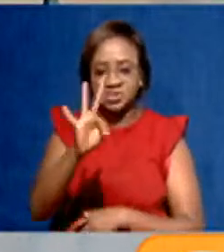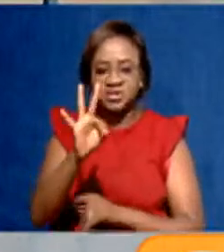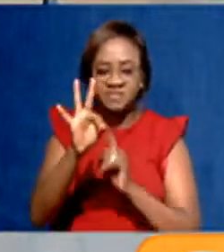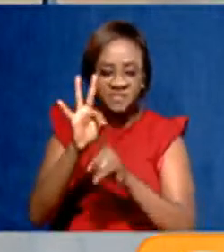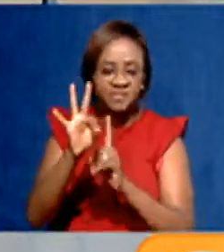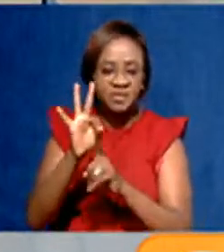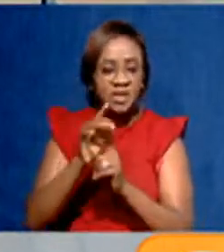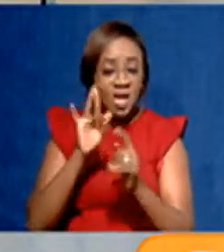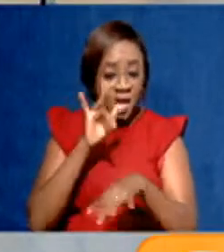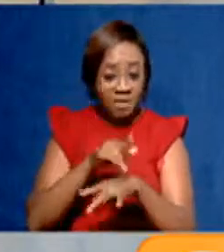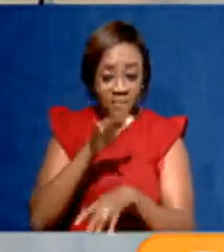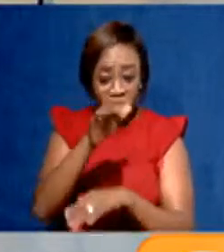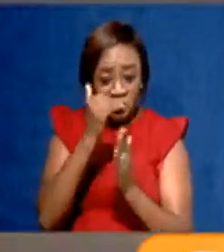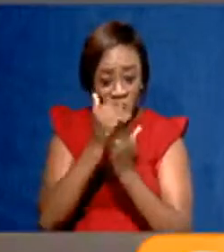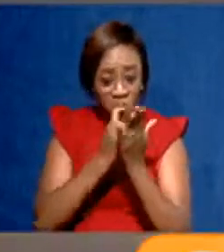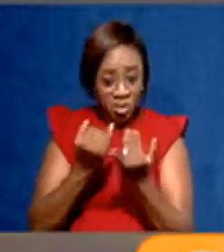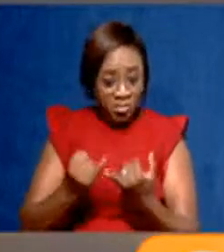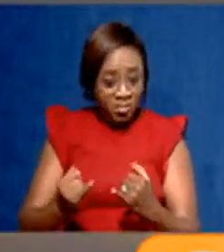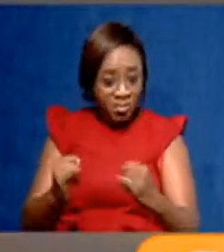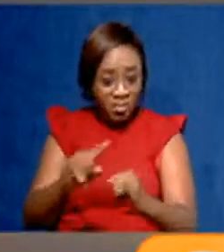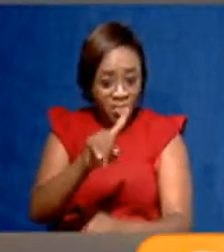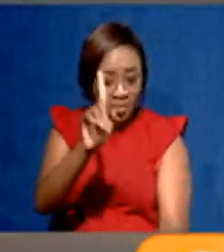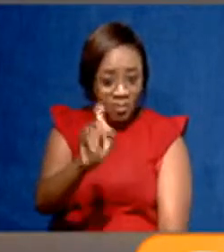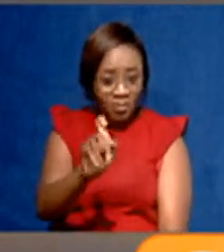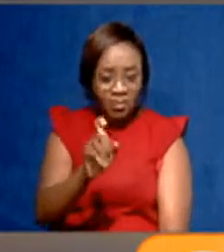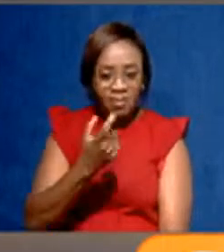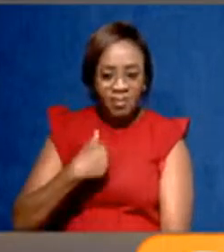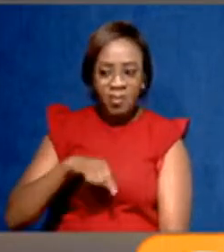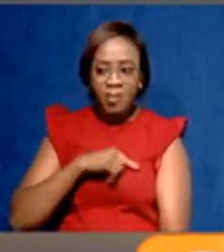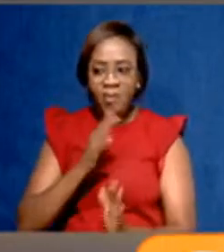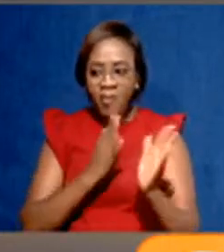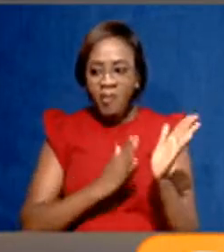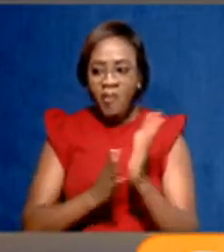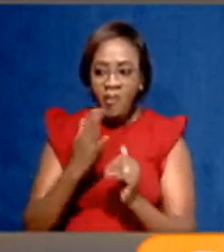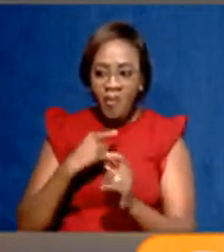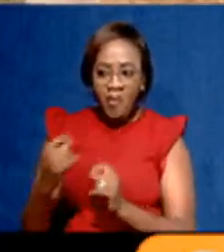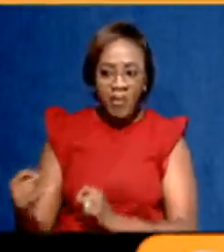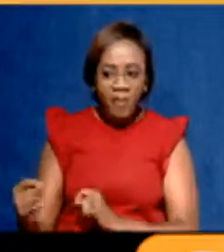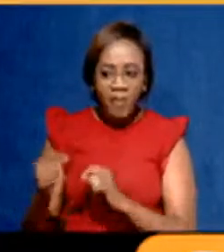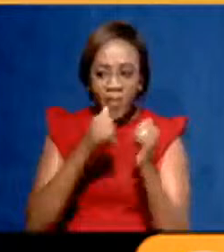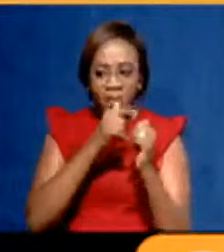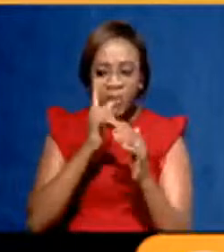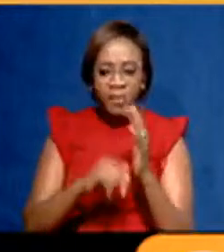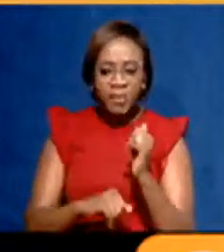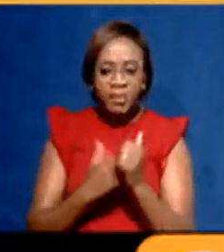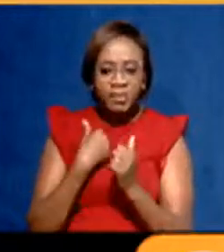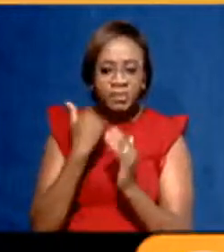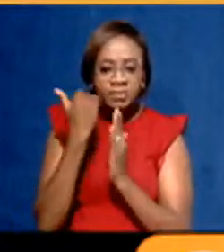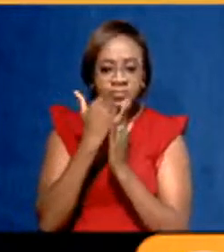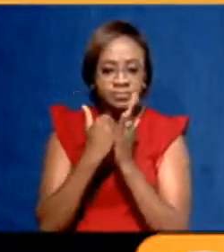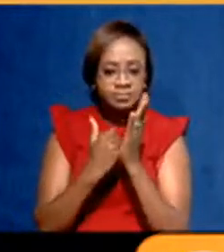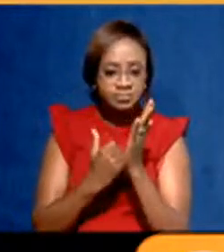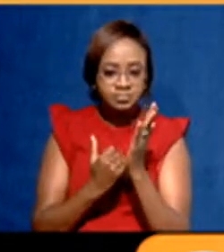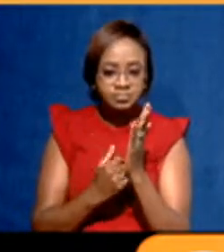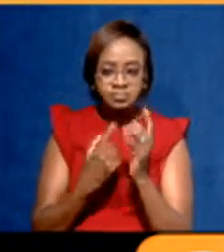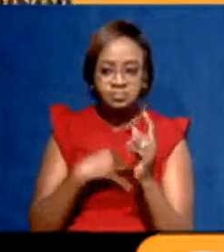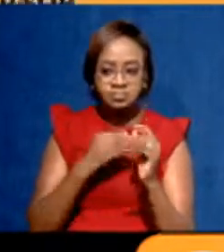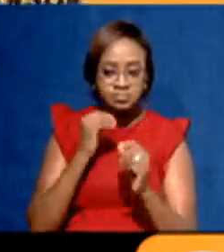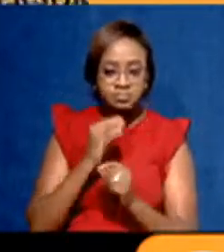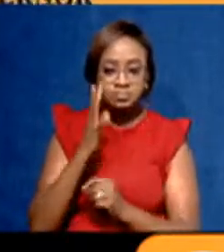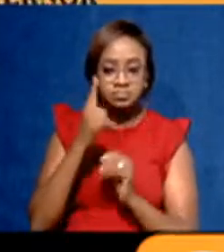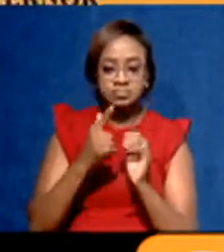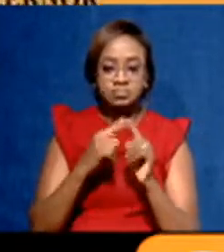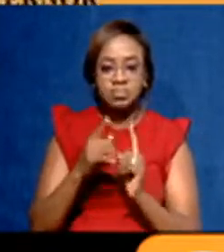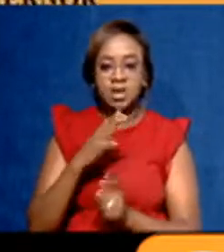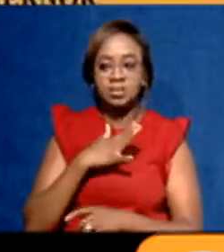for instance? They are proposing to abolish what we call enhanced schemes. Right. So most likely Kang'ata